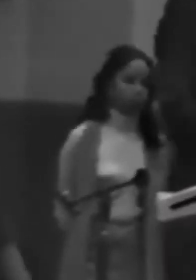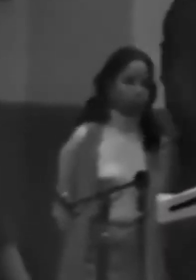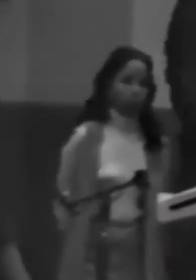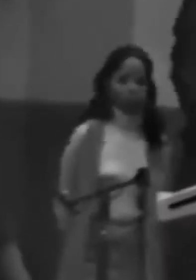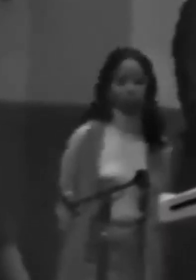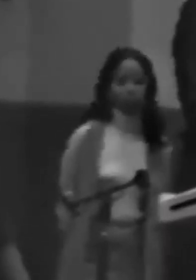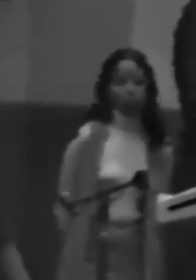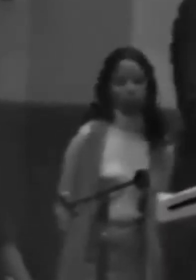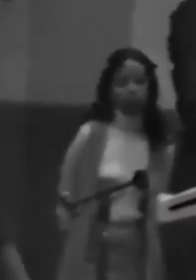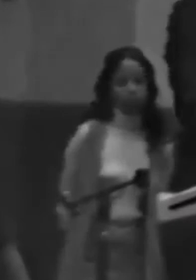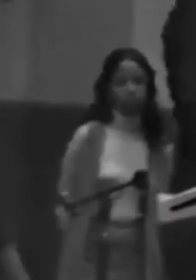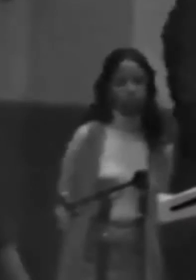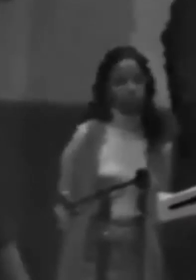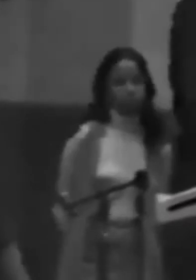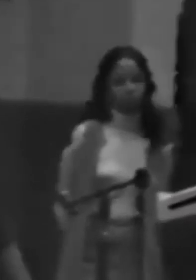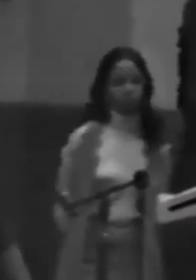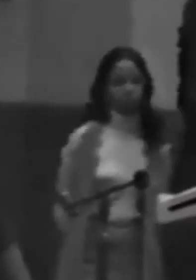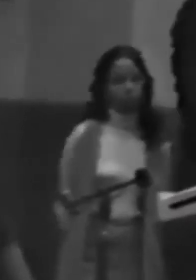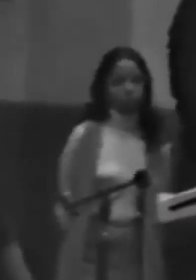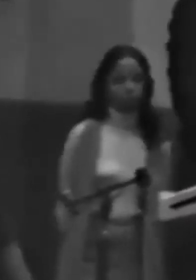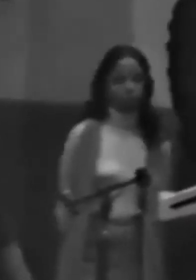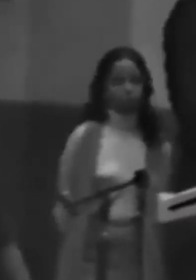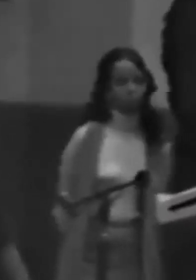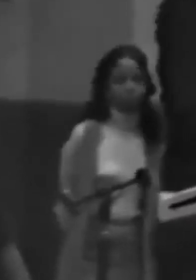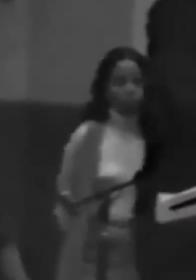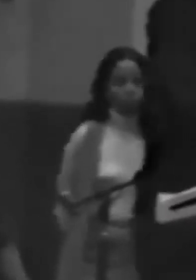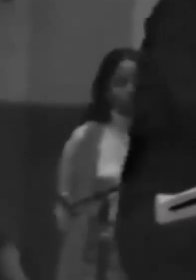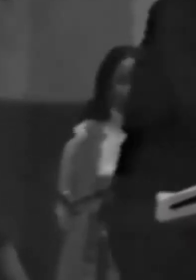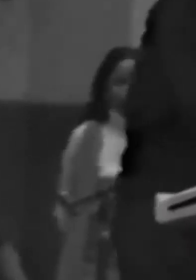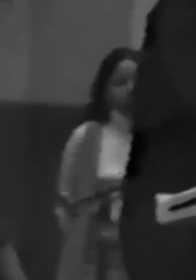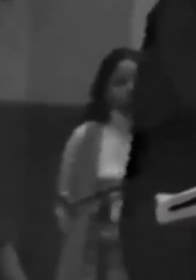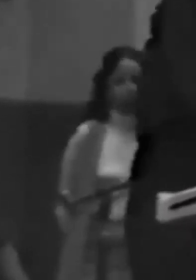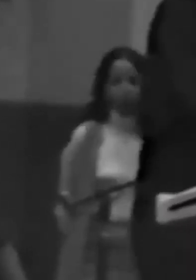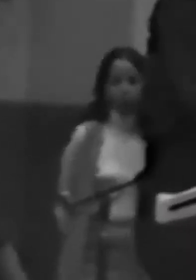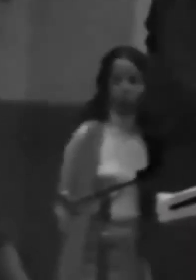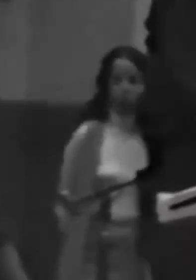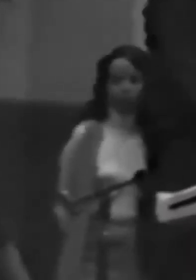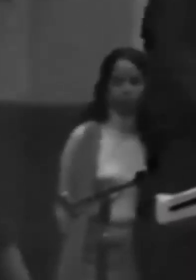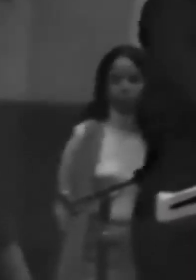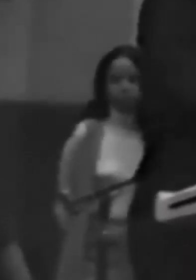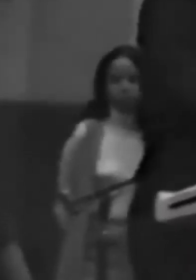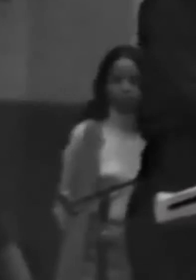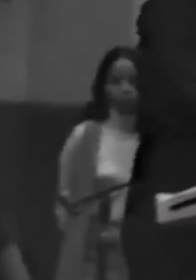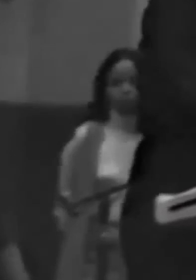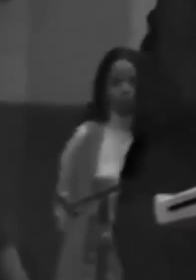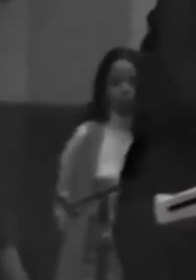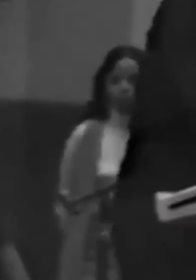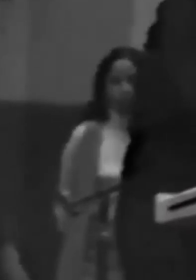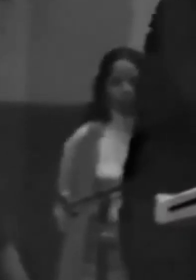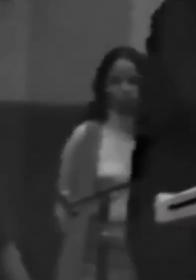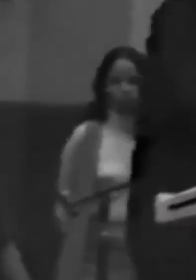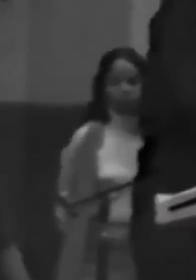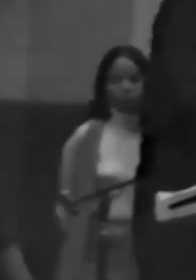and totally disabled, so they can't work. 1% are blind.